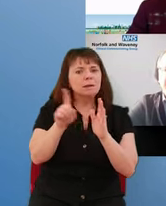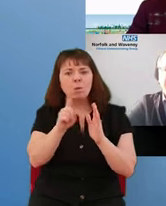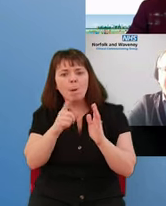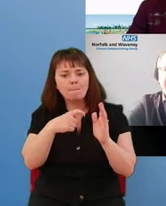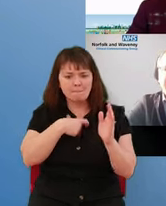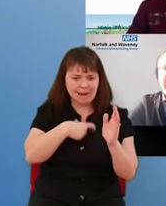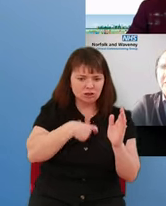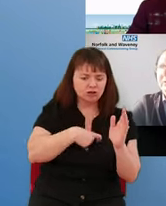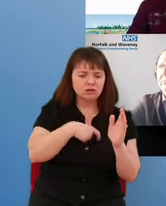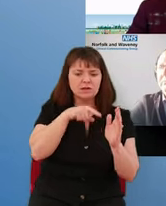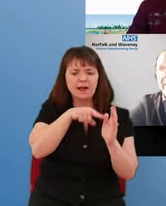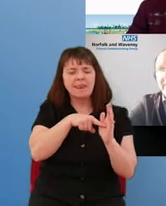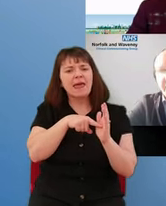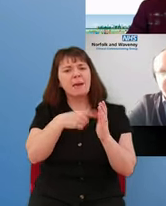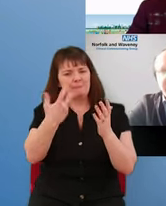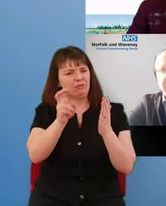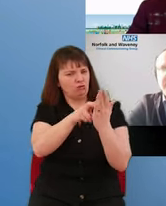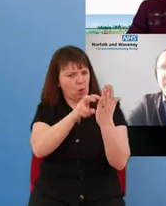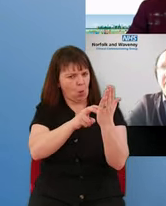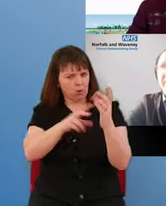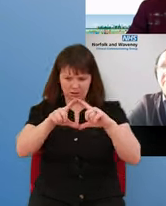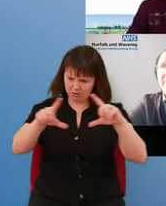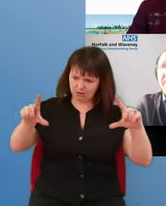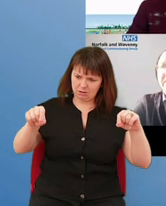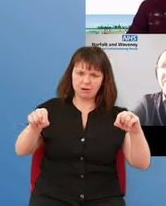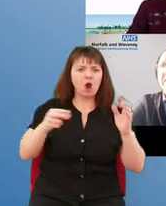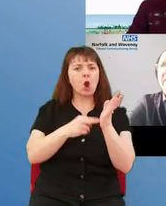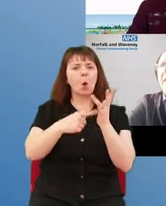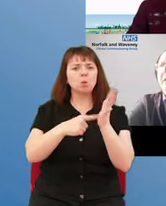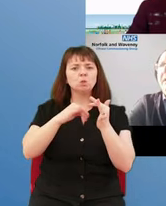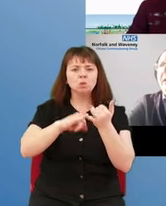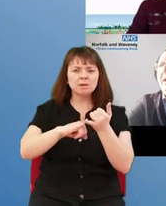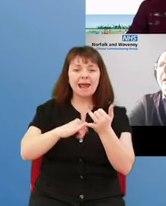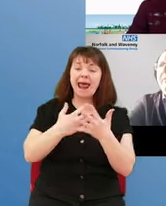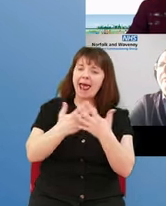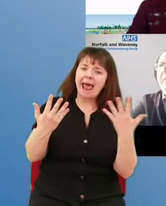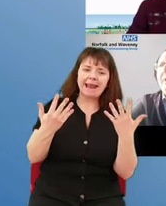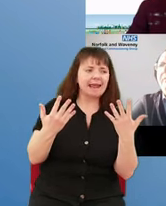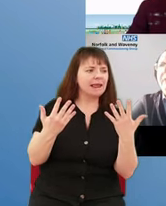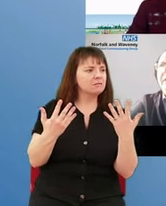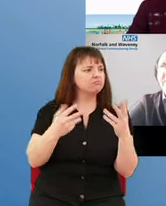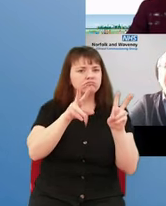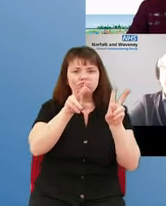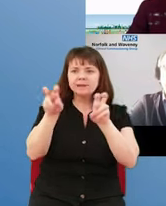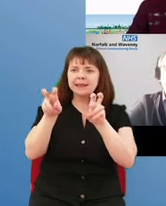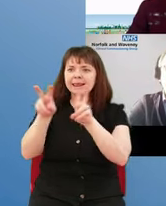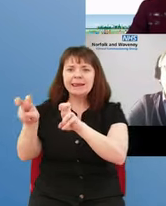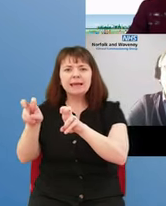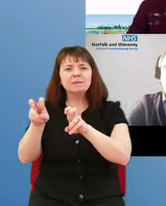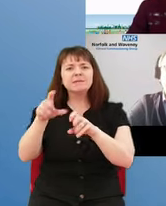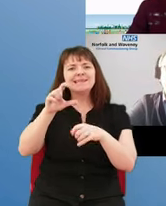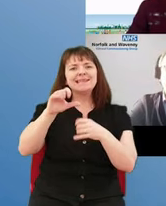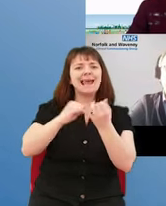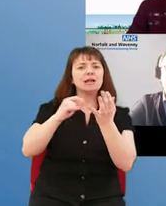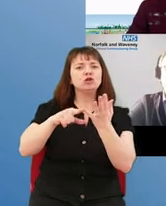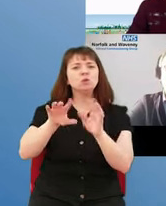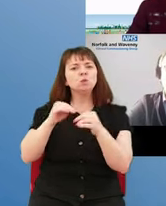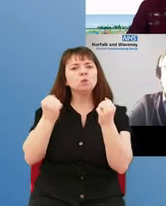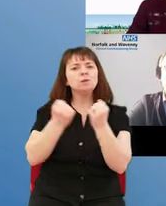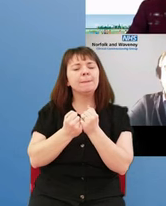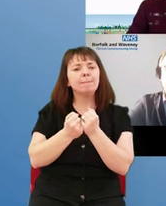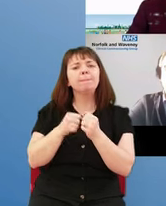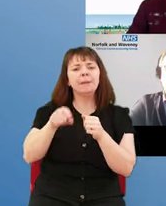the CSU team, who mostly do the practice work, bring to us, then we do put that on the agenda.